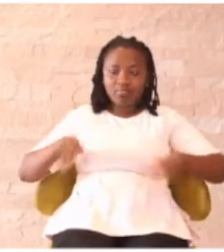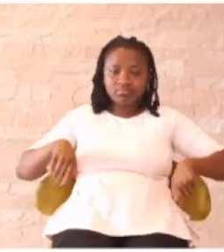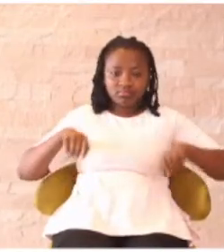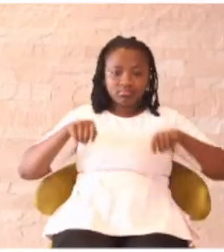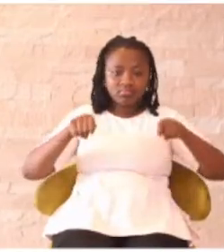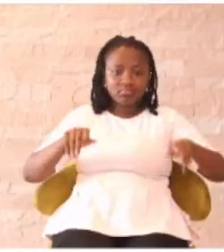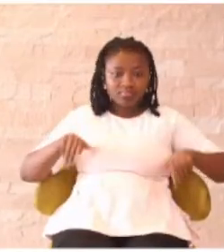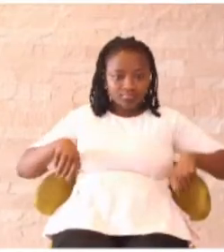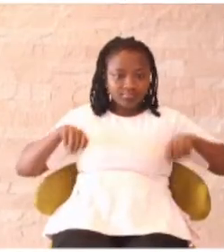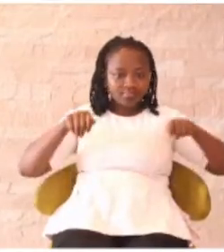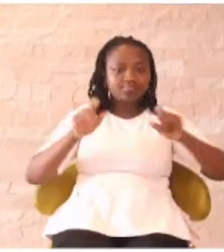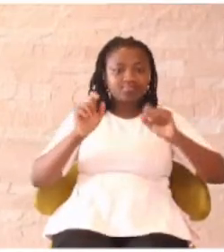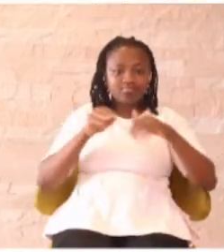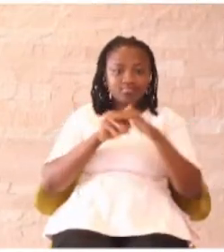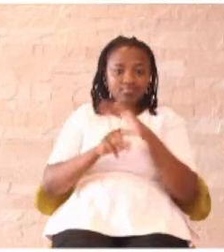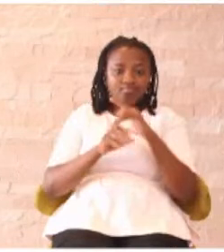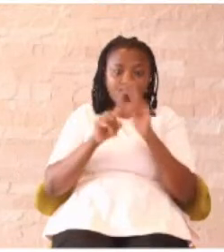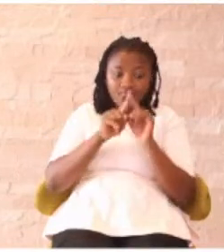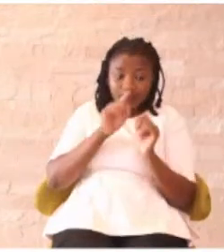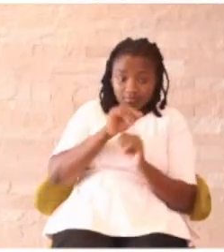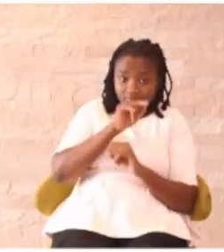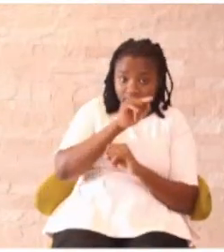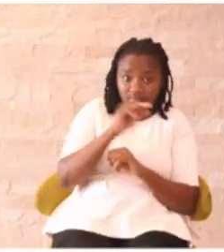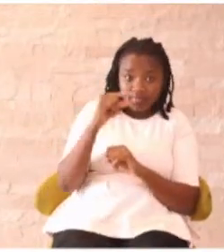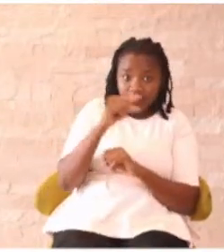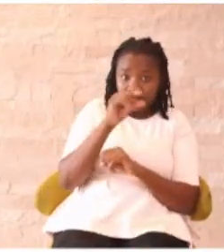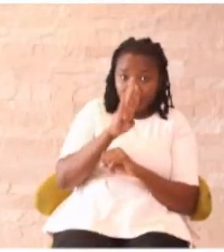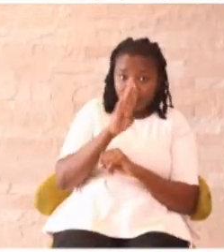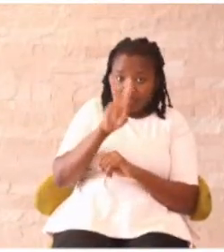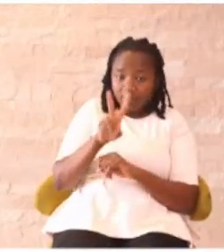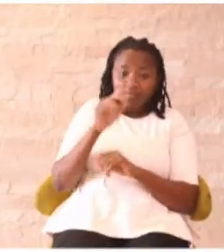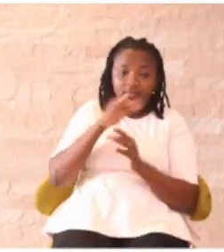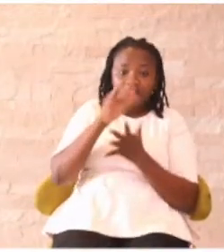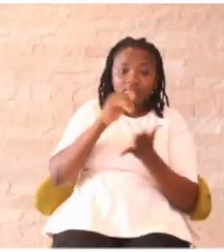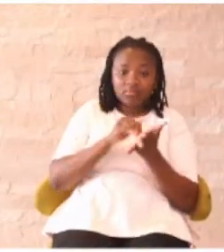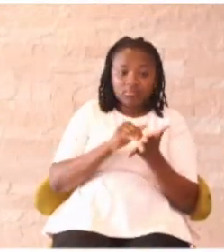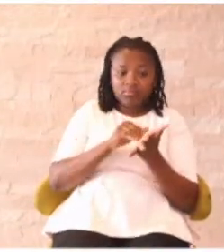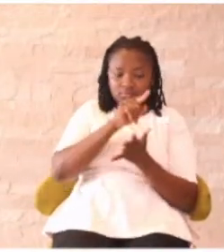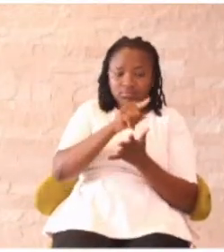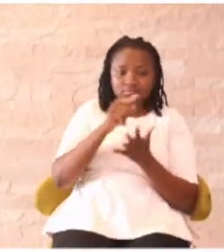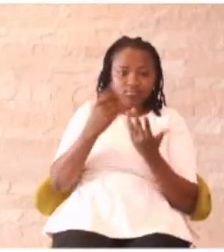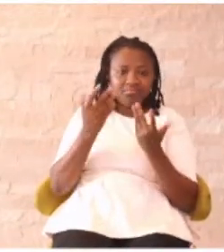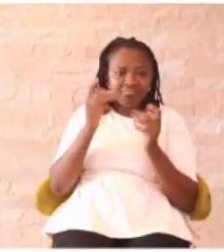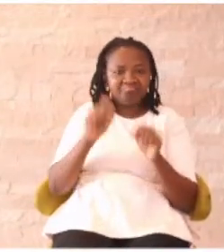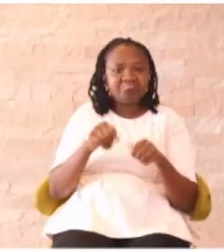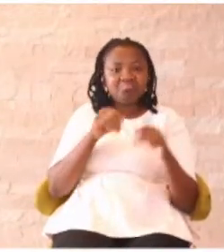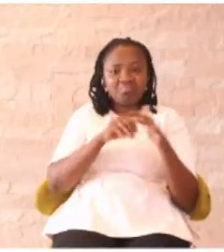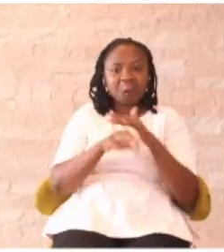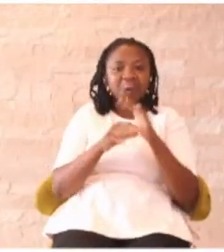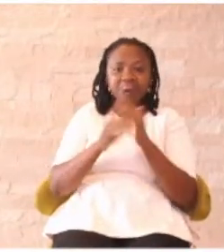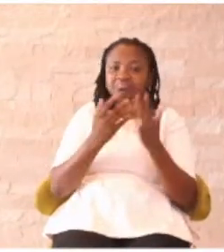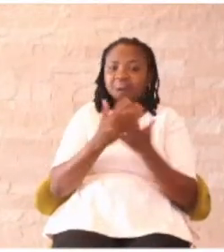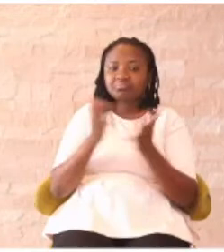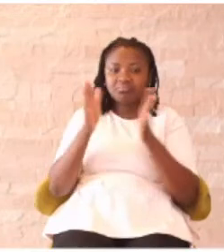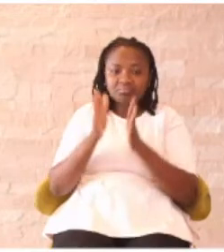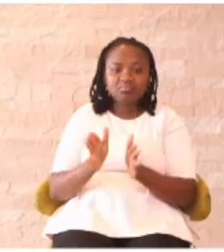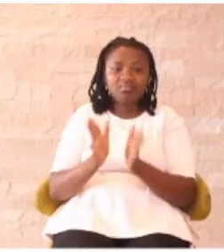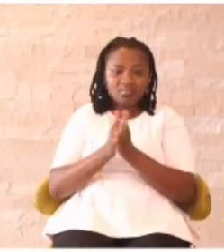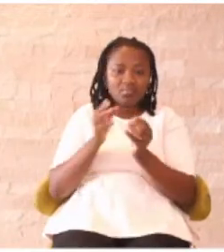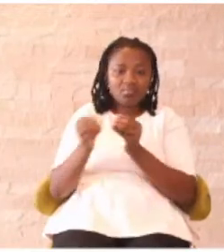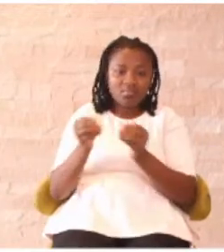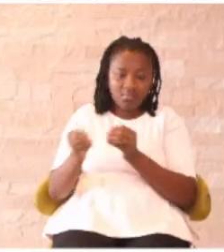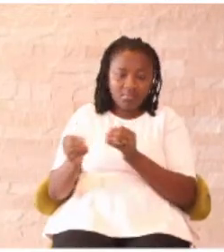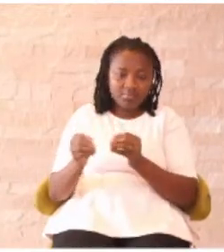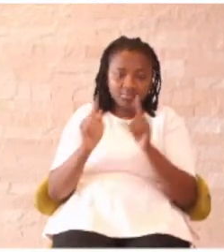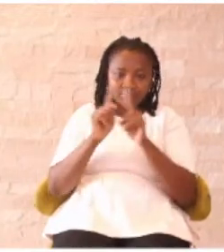at Addis Ababa have made the center physically accessible. Ethiopian